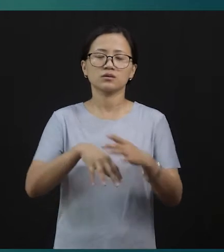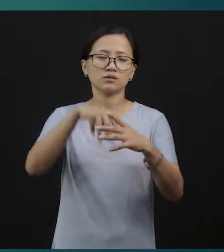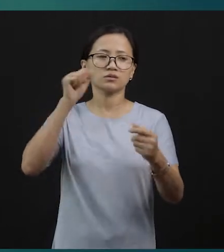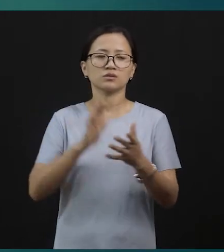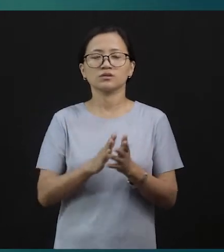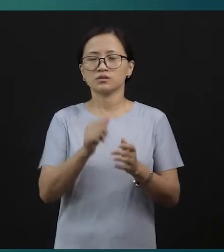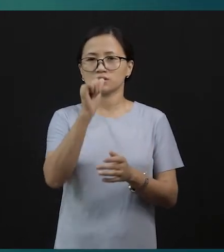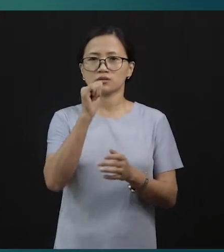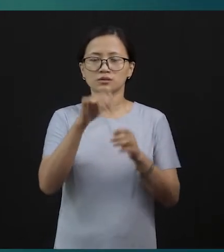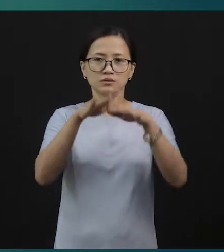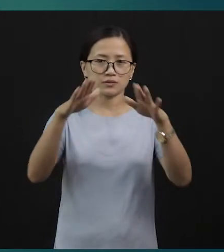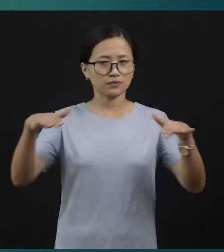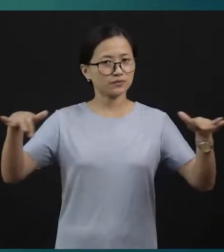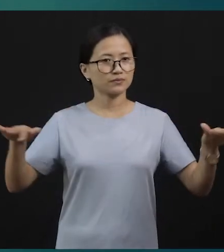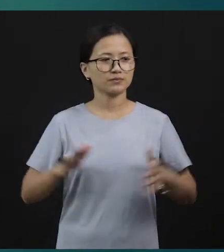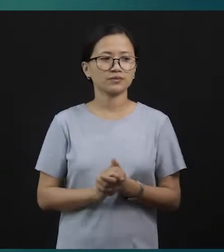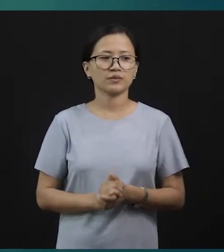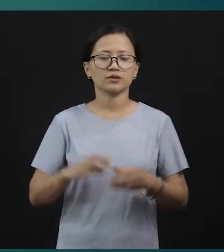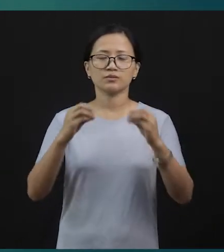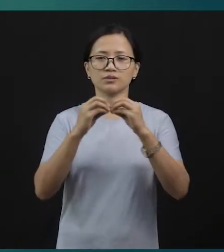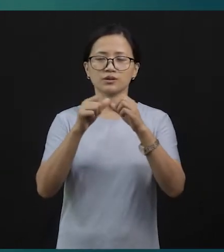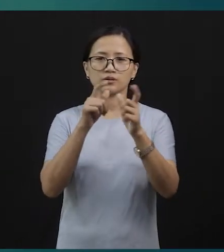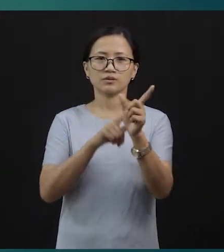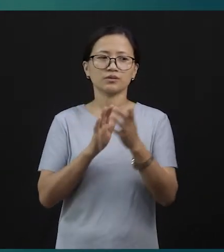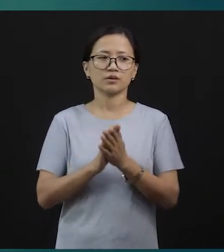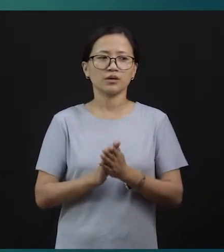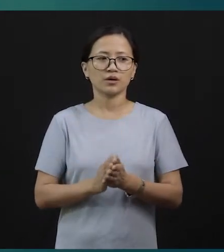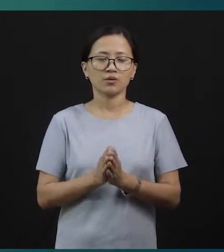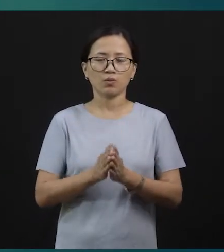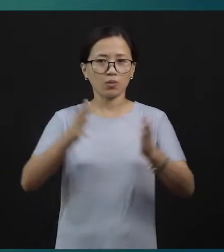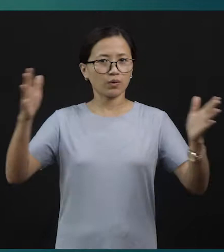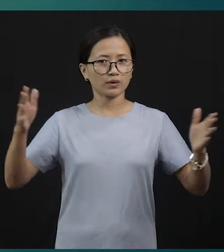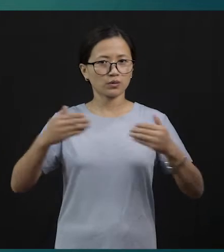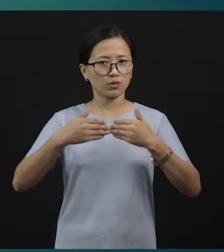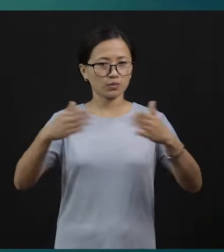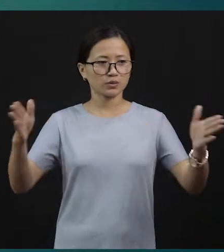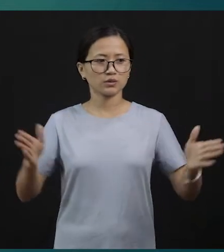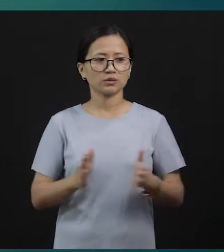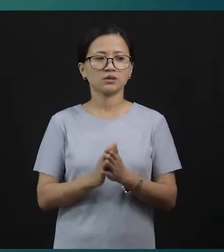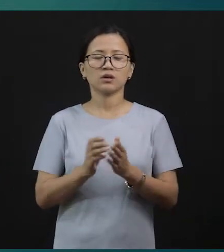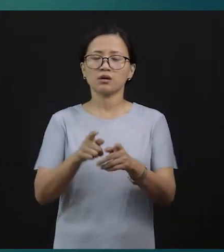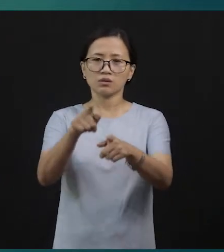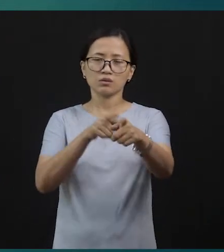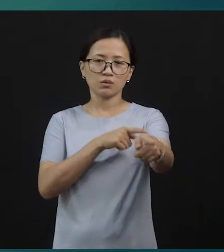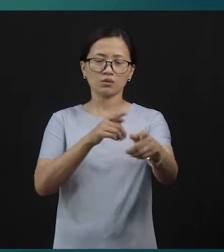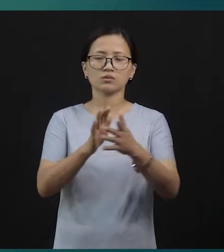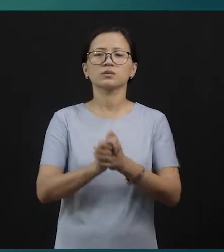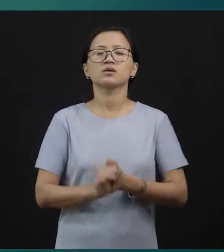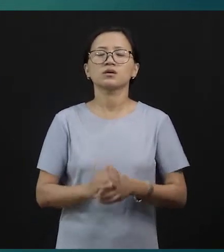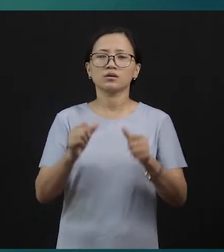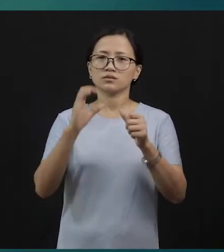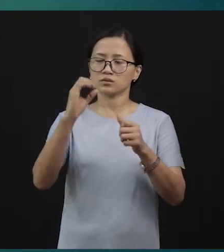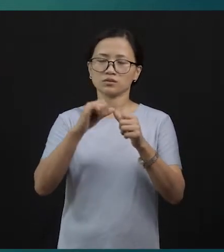into the sea. Bay, a wide opening along a coast. Bay,